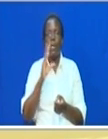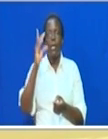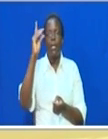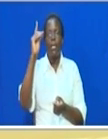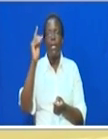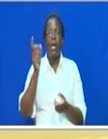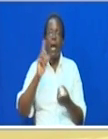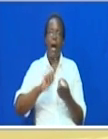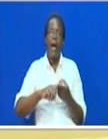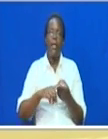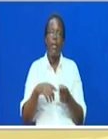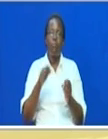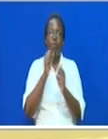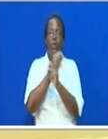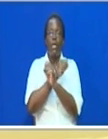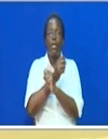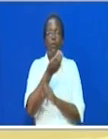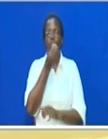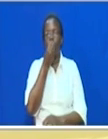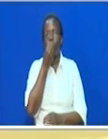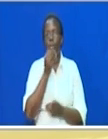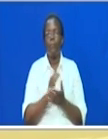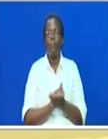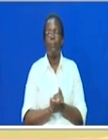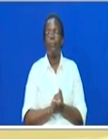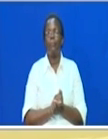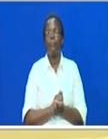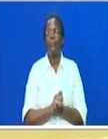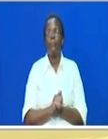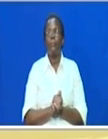D, adding protective food.